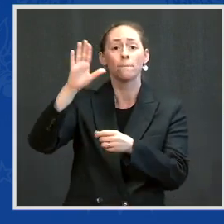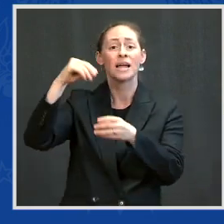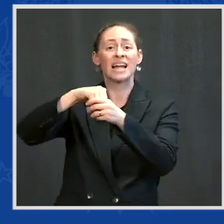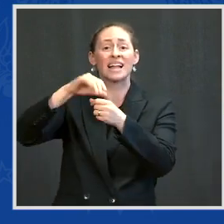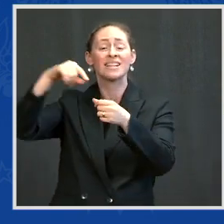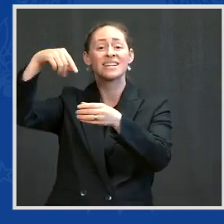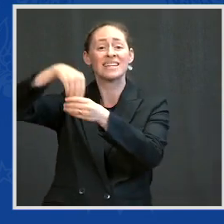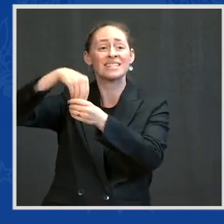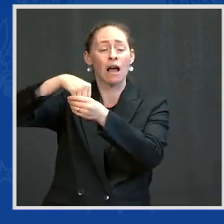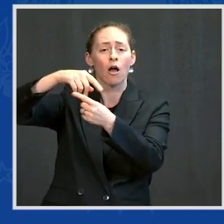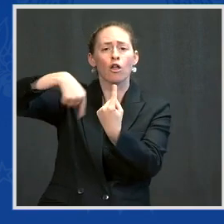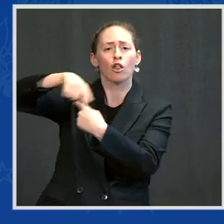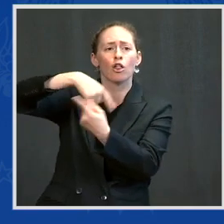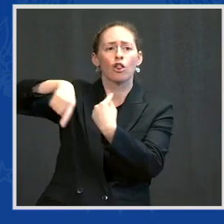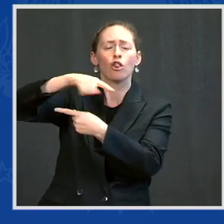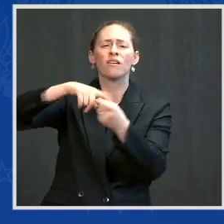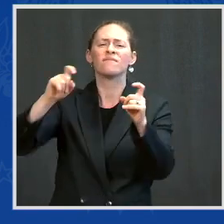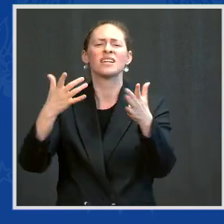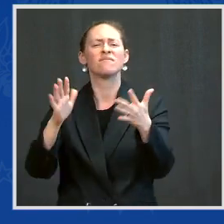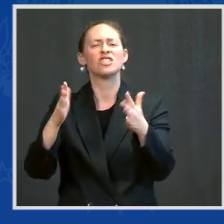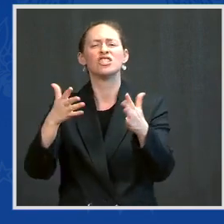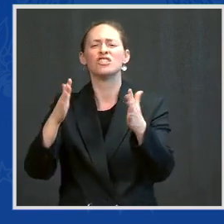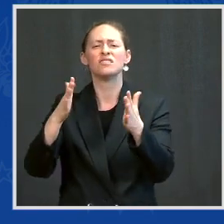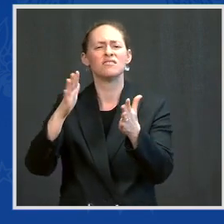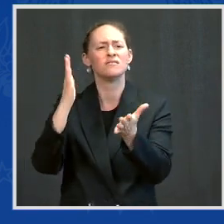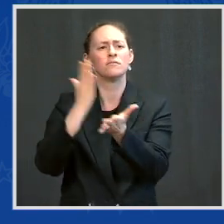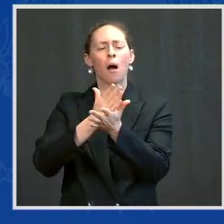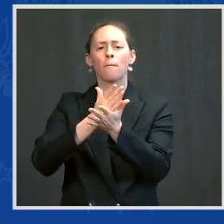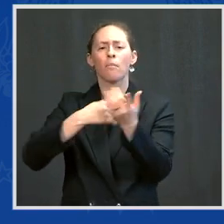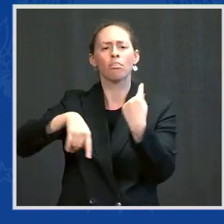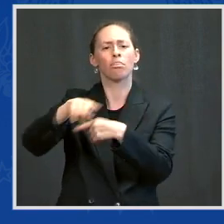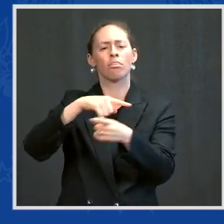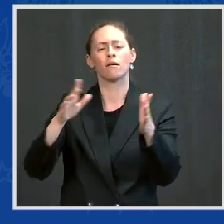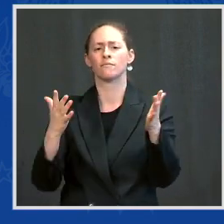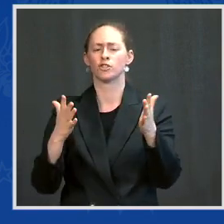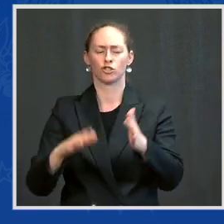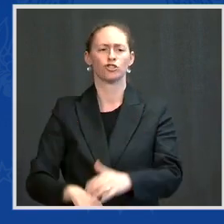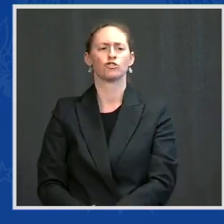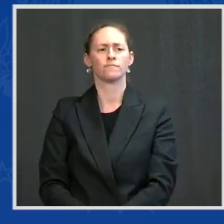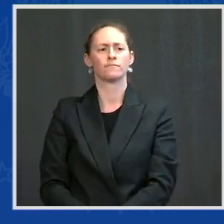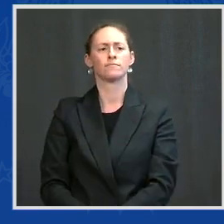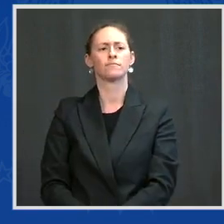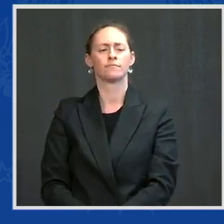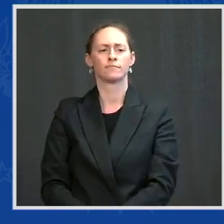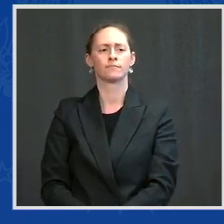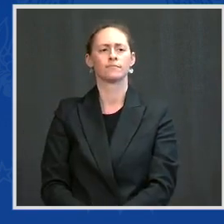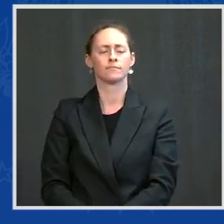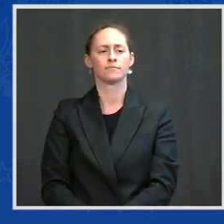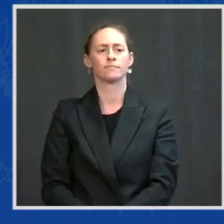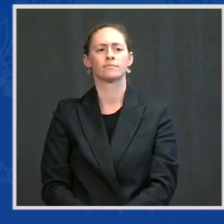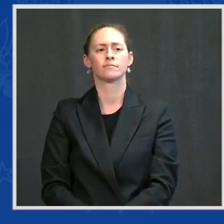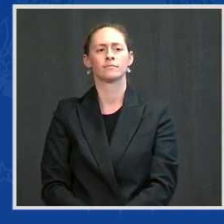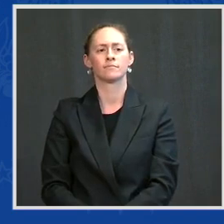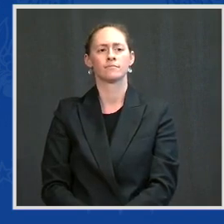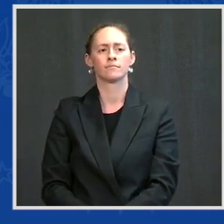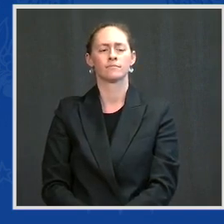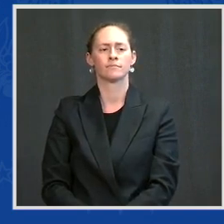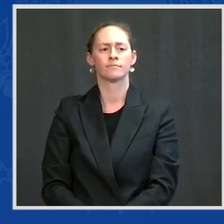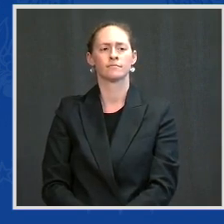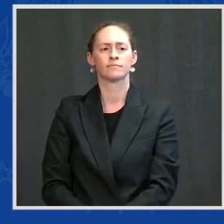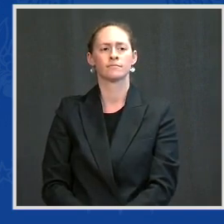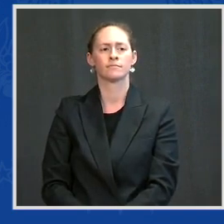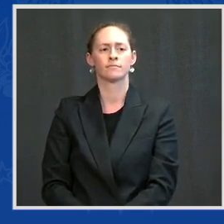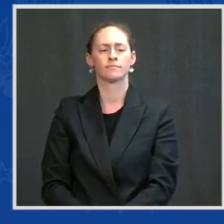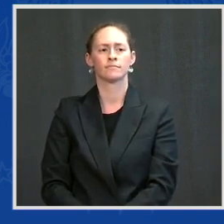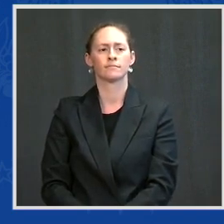sides. It has to end. It has to end. And I'm prepared to put together, and I'm going to attempt to put together, a